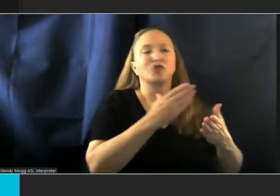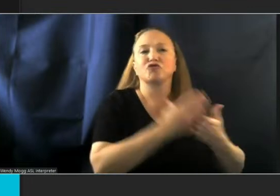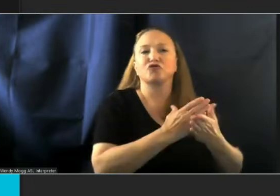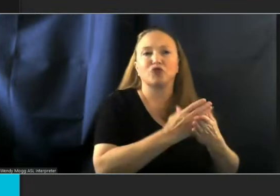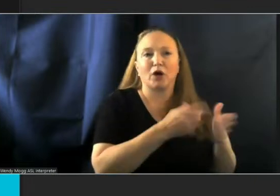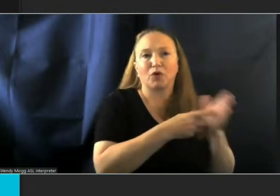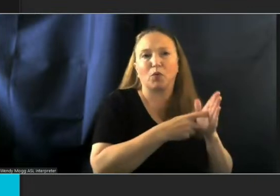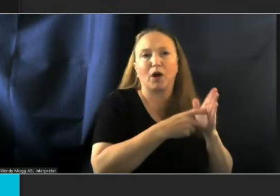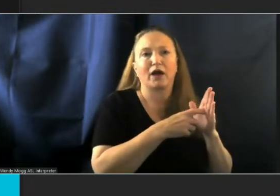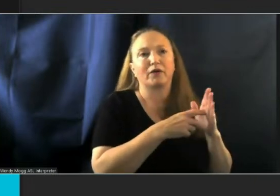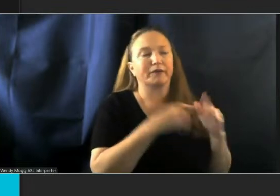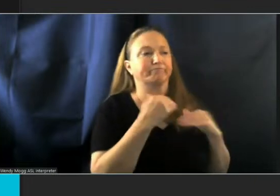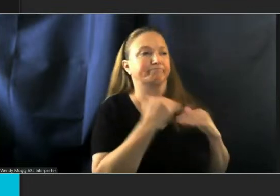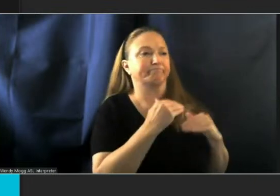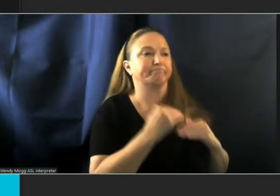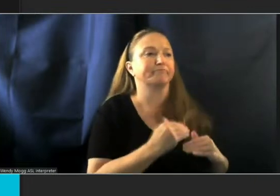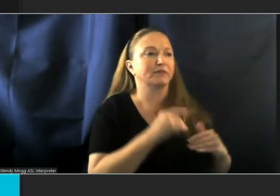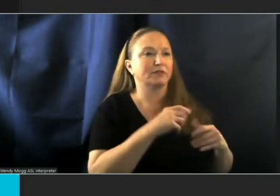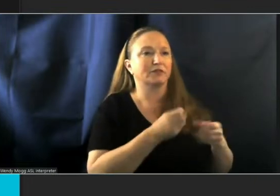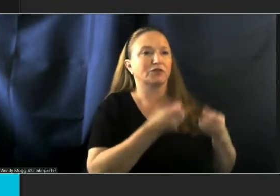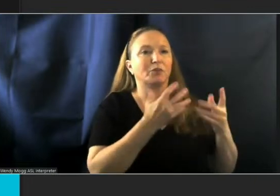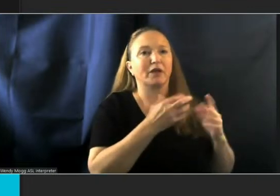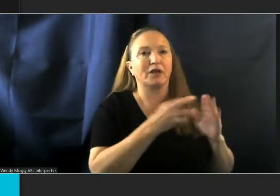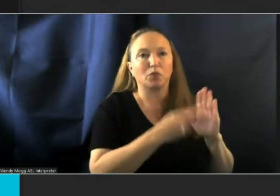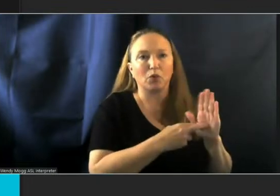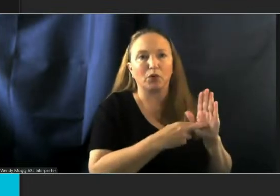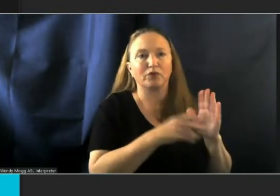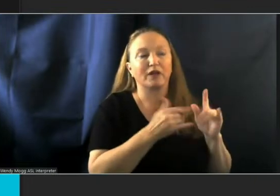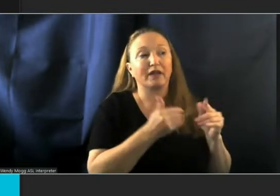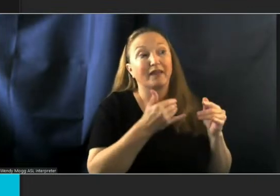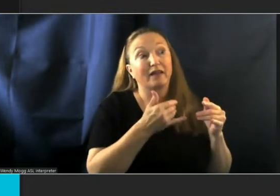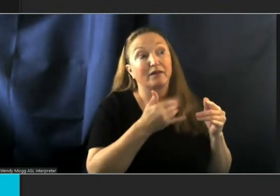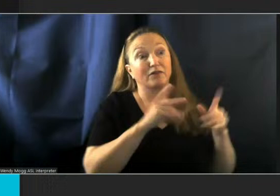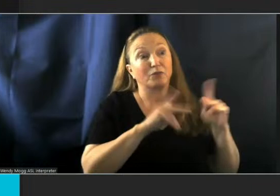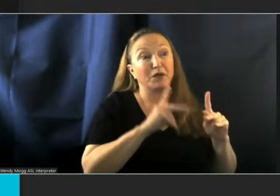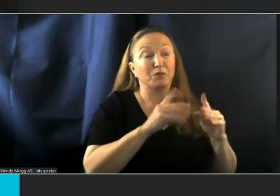were more opportunities for this virus to spread.